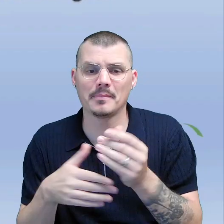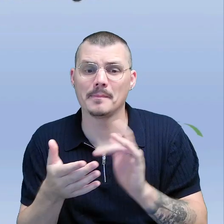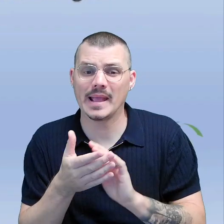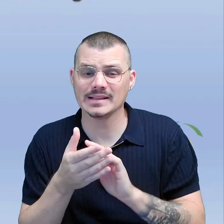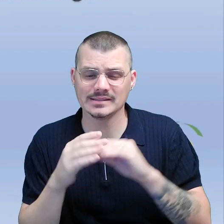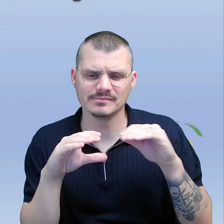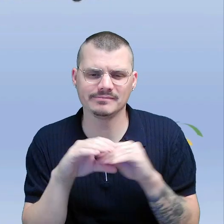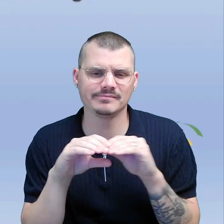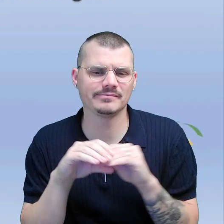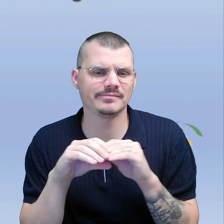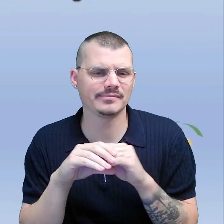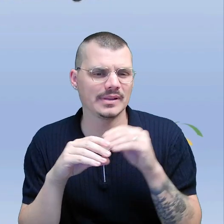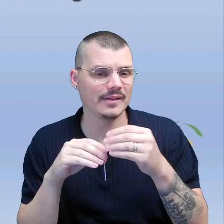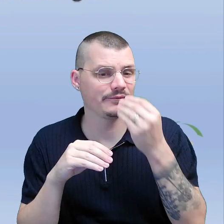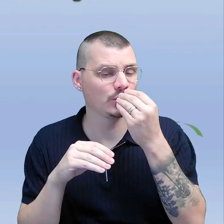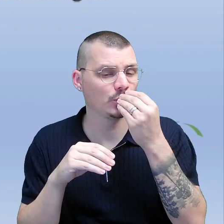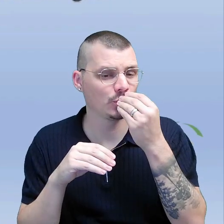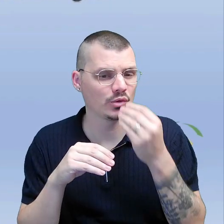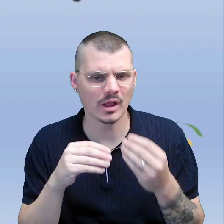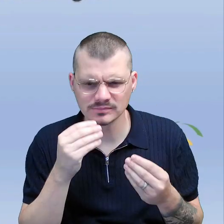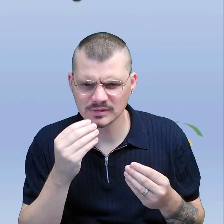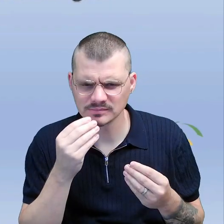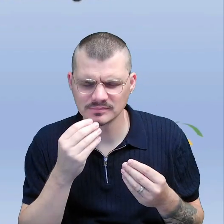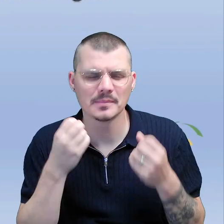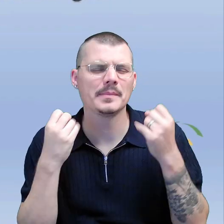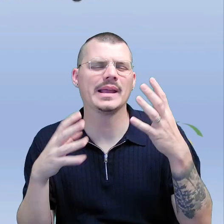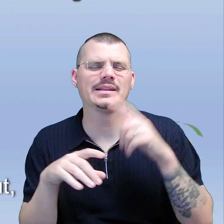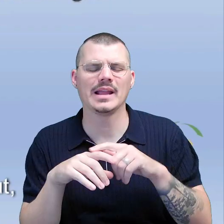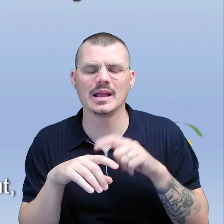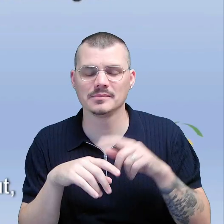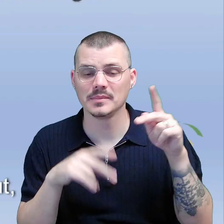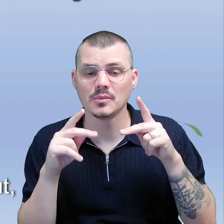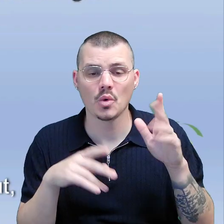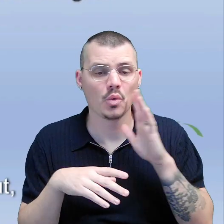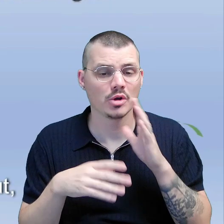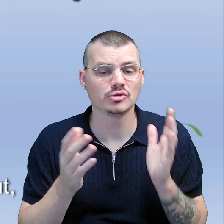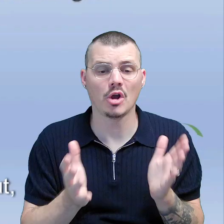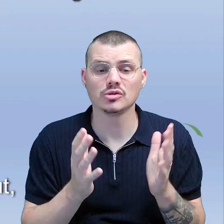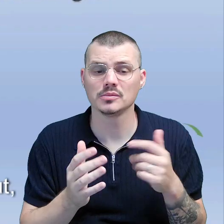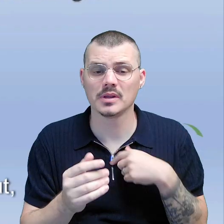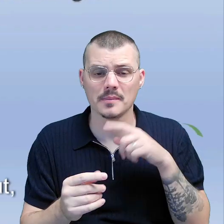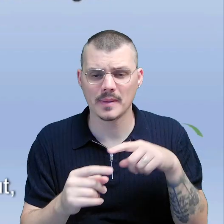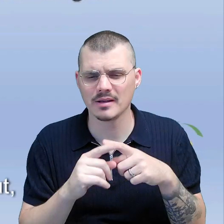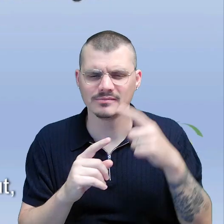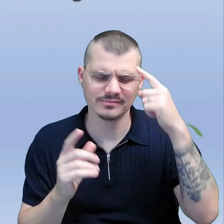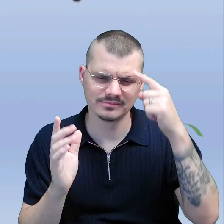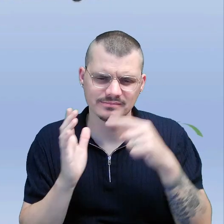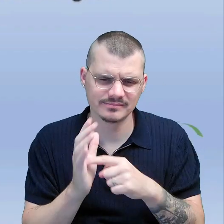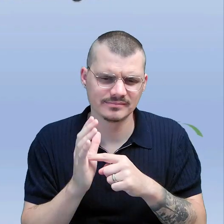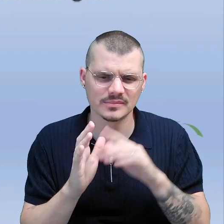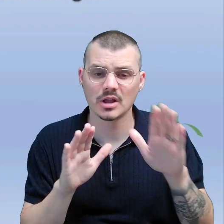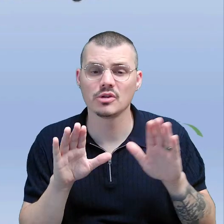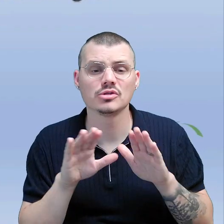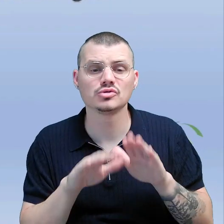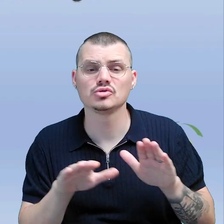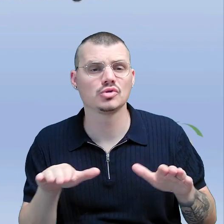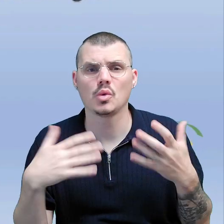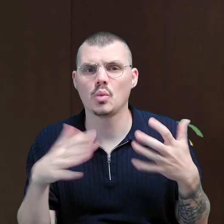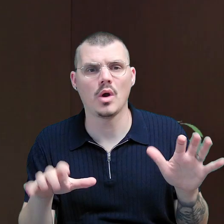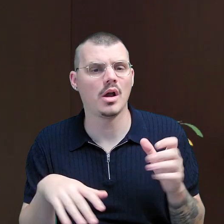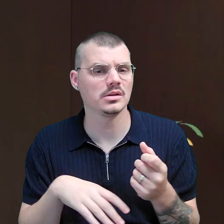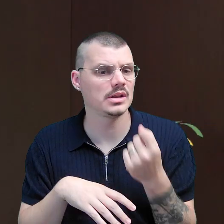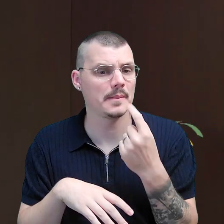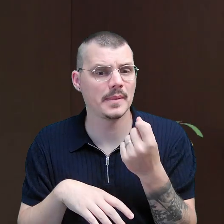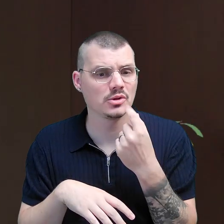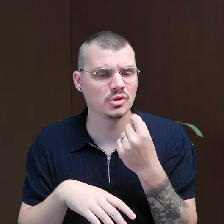administered medicines hidden in food. Many times people will talk to me about, like, for example, their